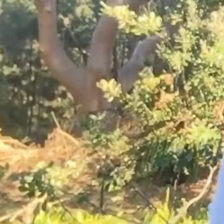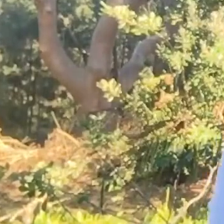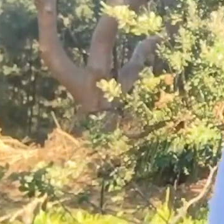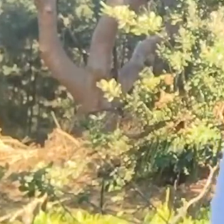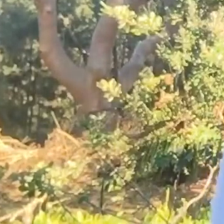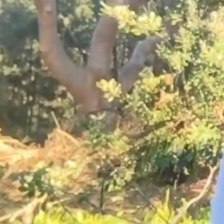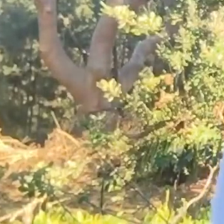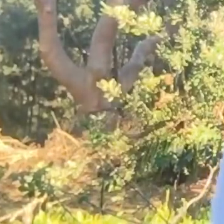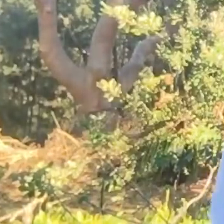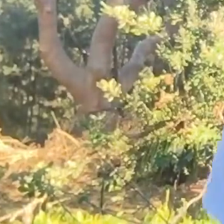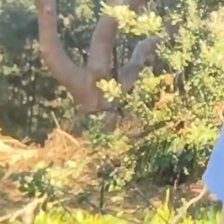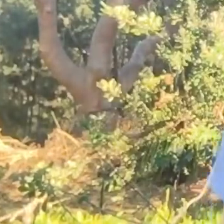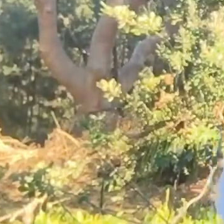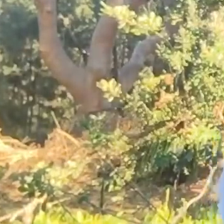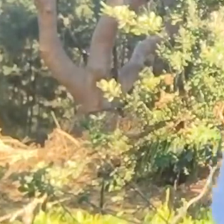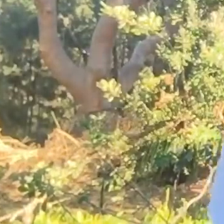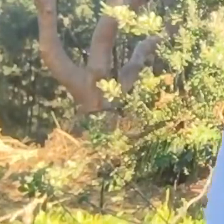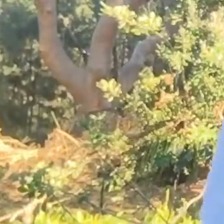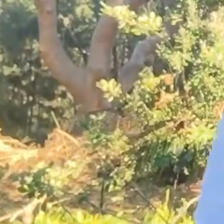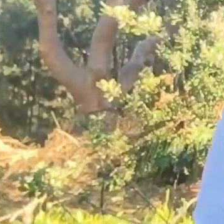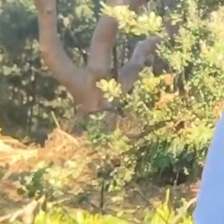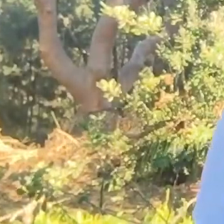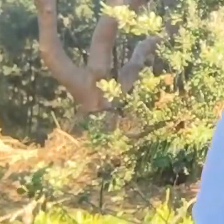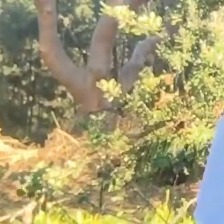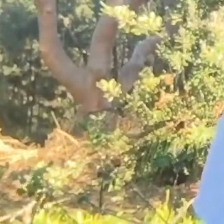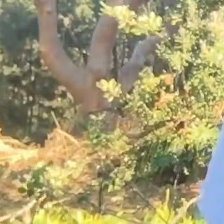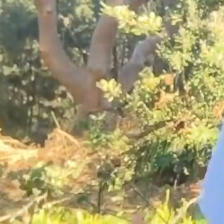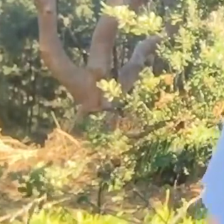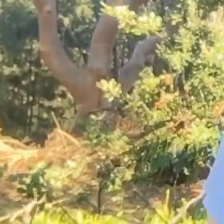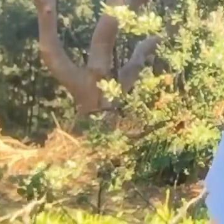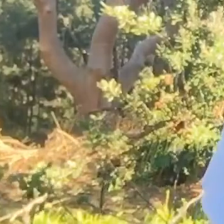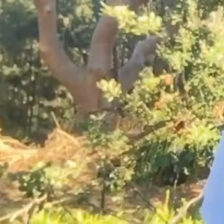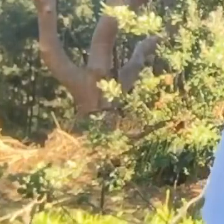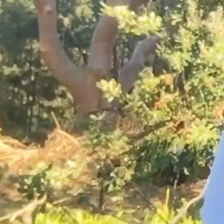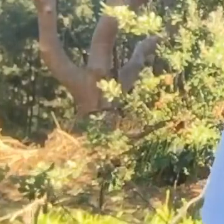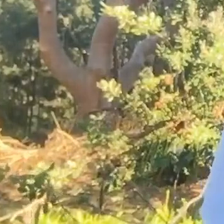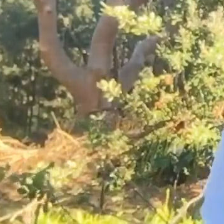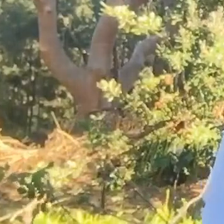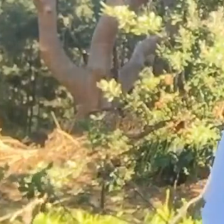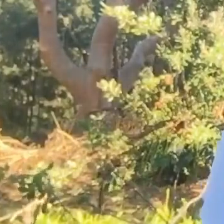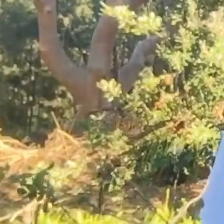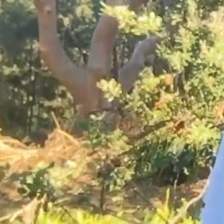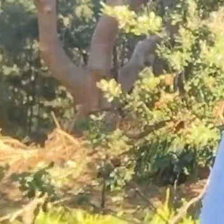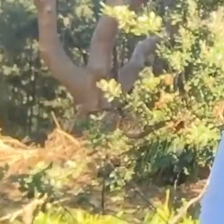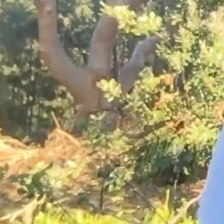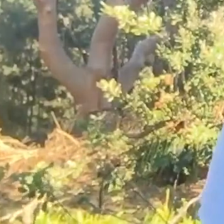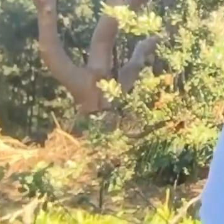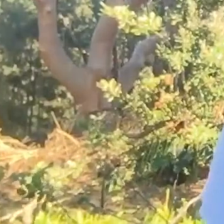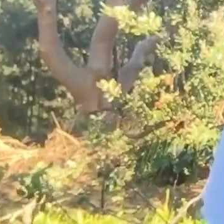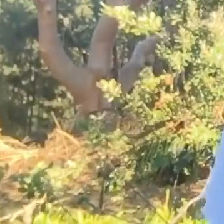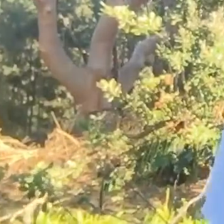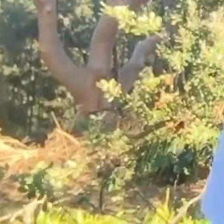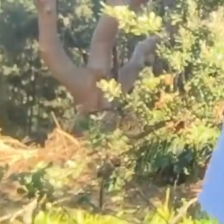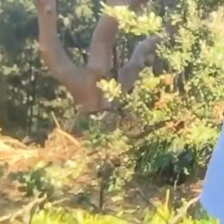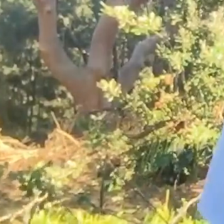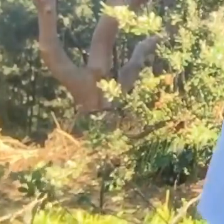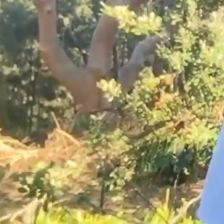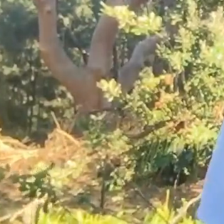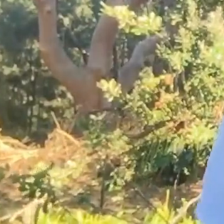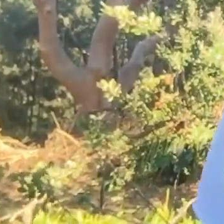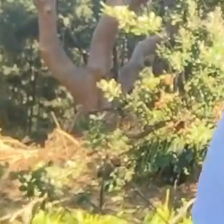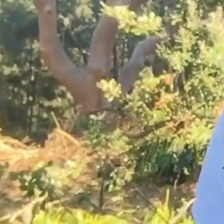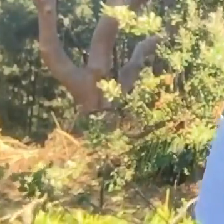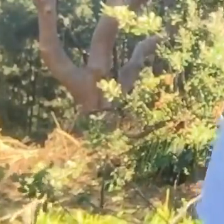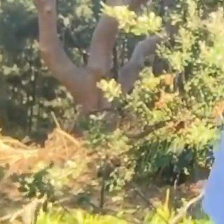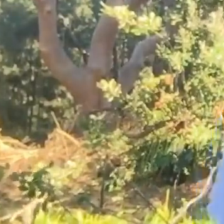deserve. As we think about true hope, let us be wholly satisfied with you, Lord. I end this